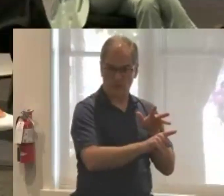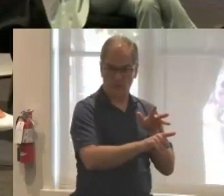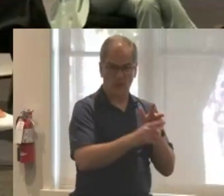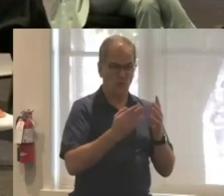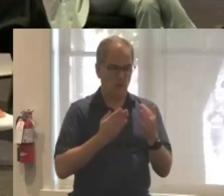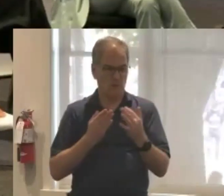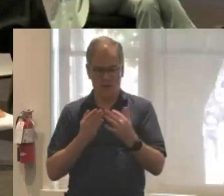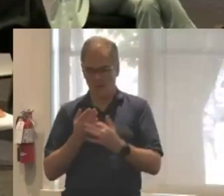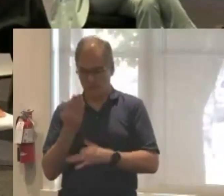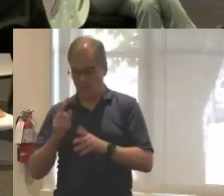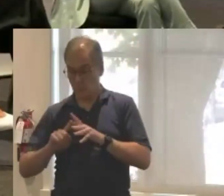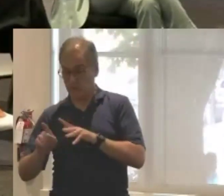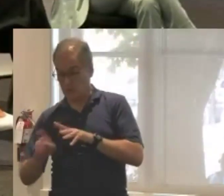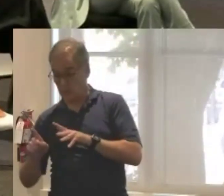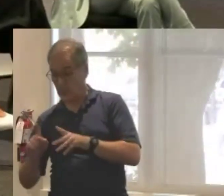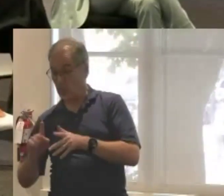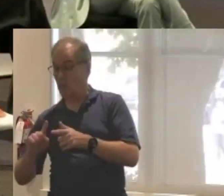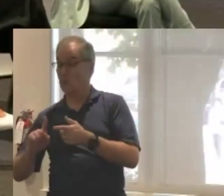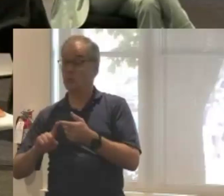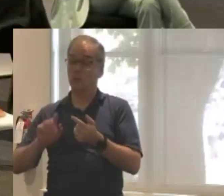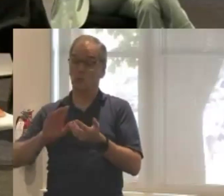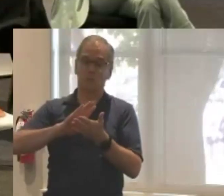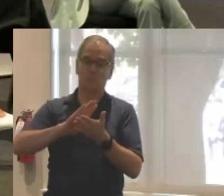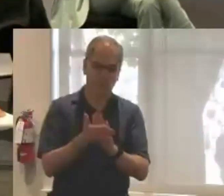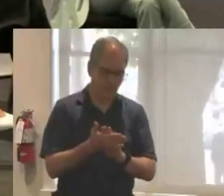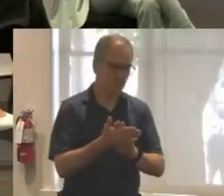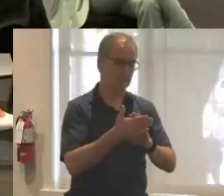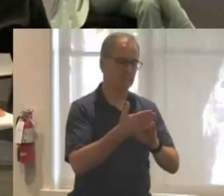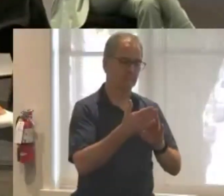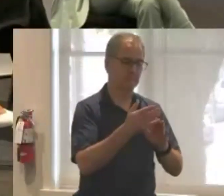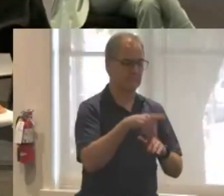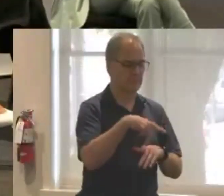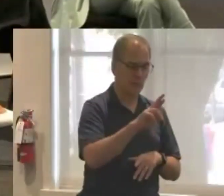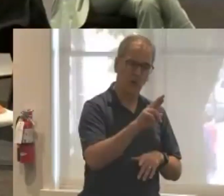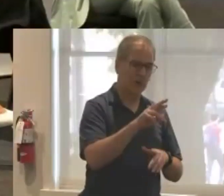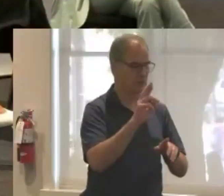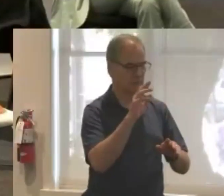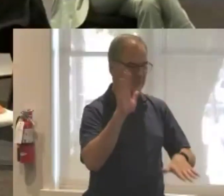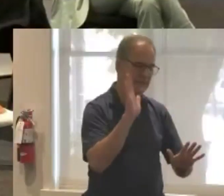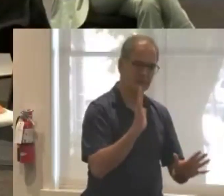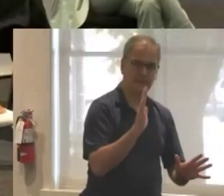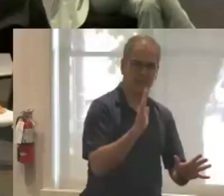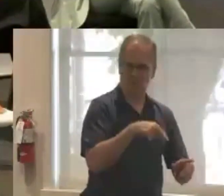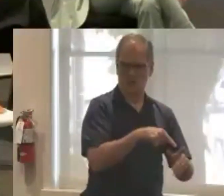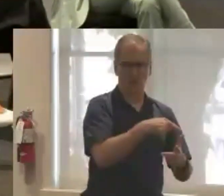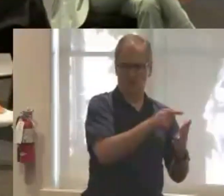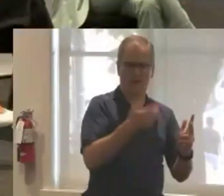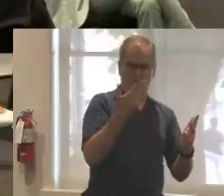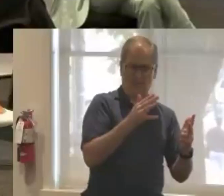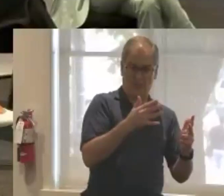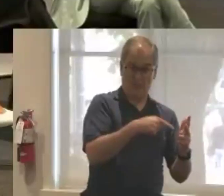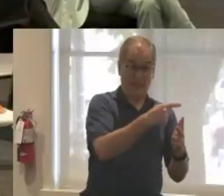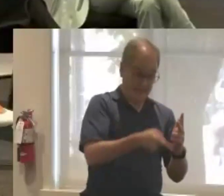all the way to being regularized. So they understand the system and have this lived experience that helps them work through a trauma-informed